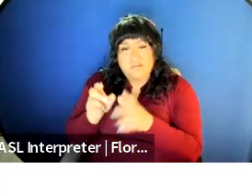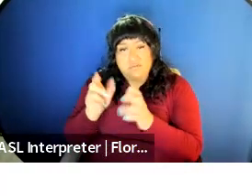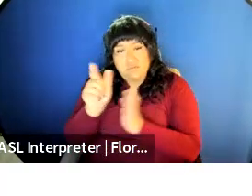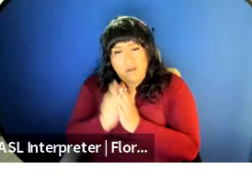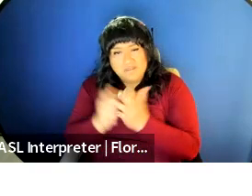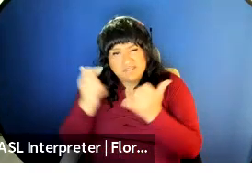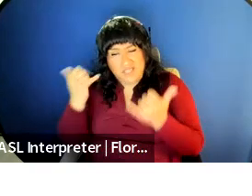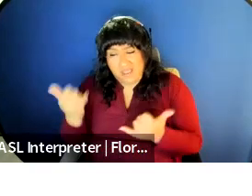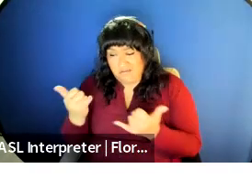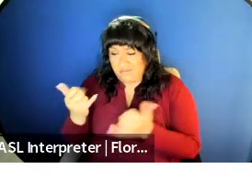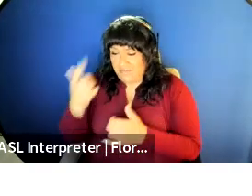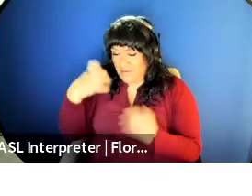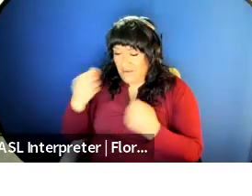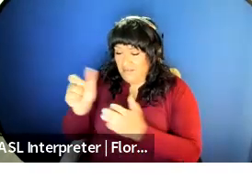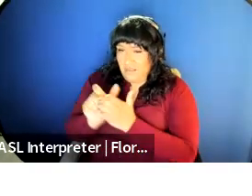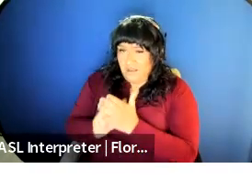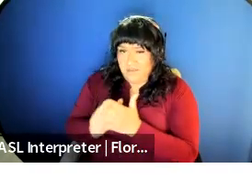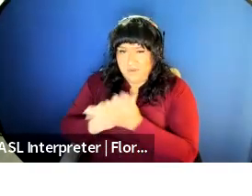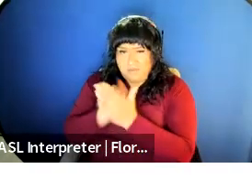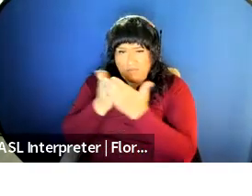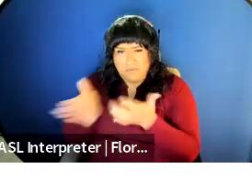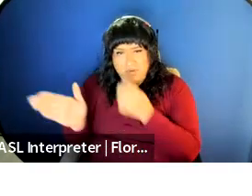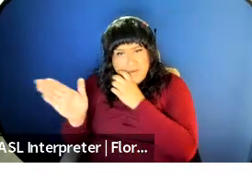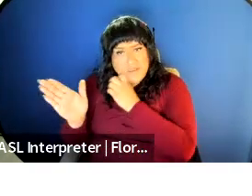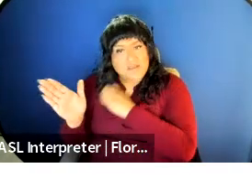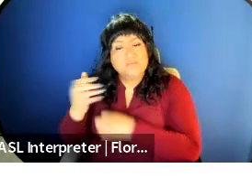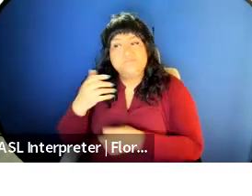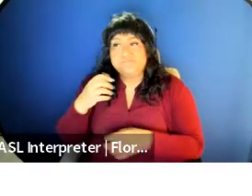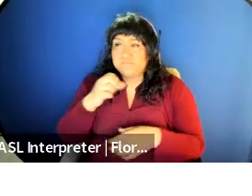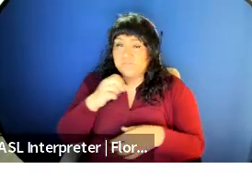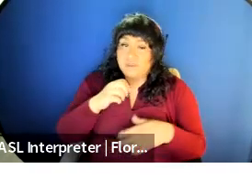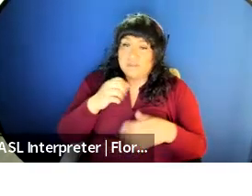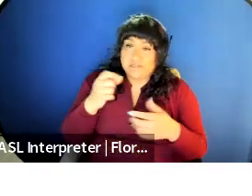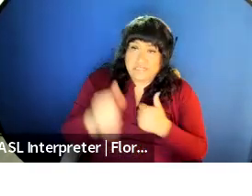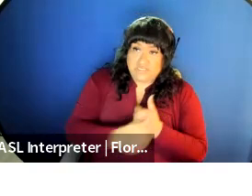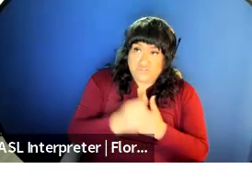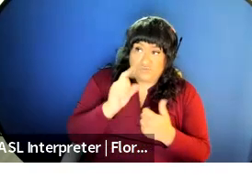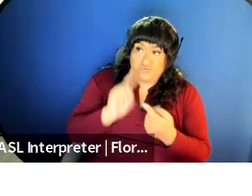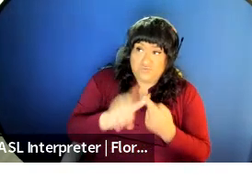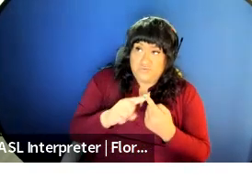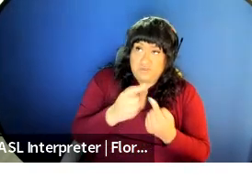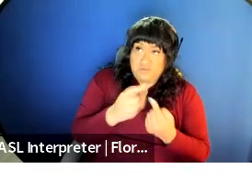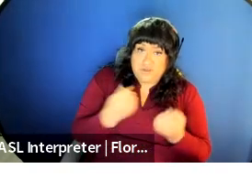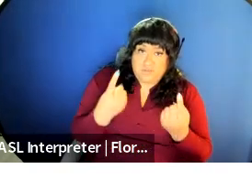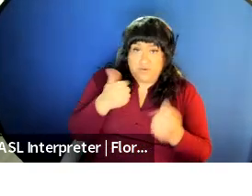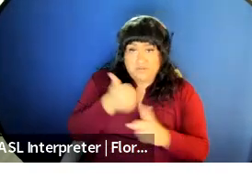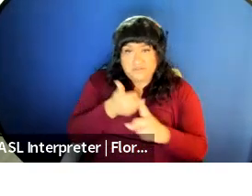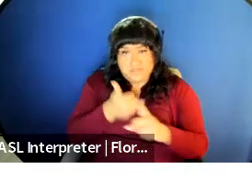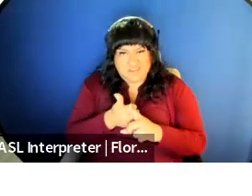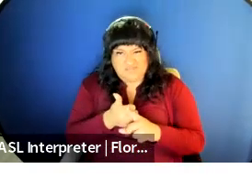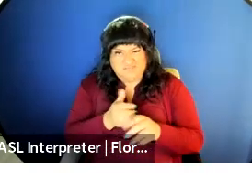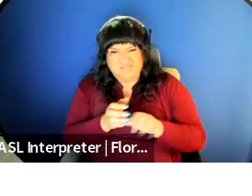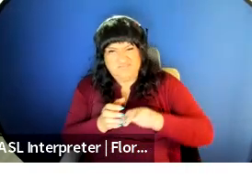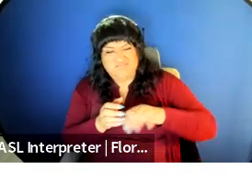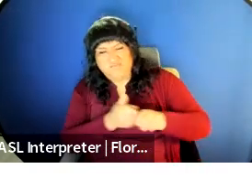we're far beyond danger to self or others anymore in virtually every jurisdiction in North America. Even that,